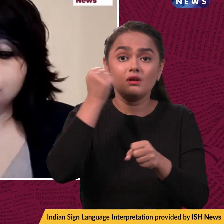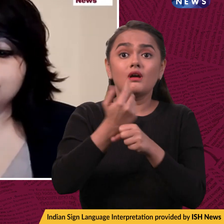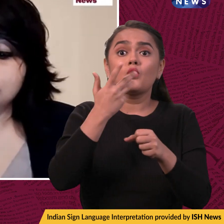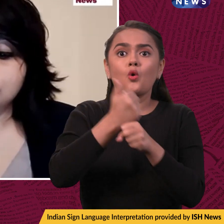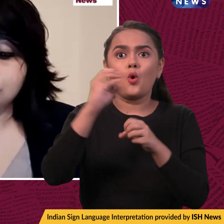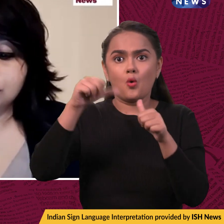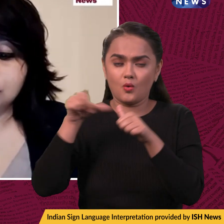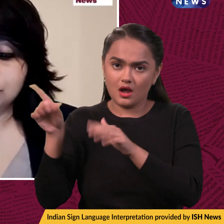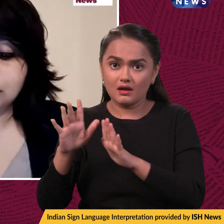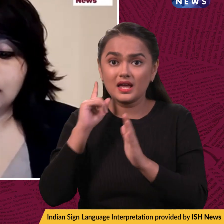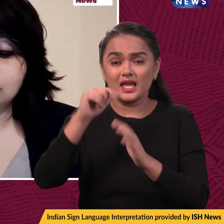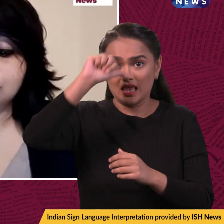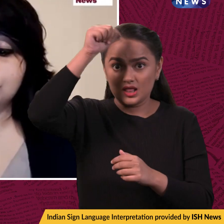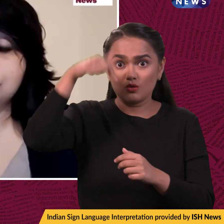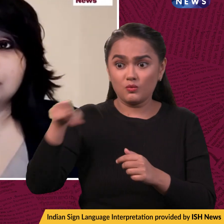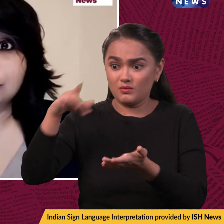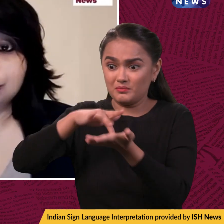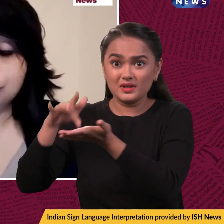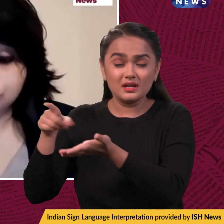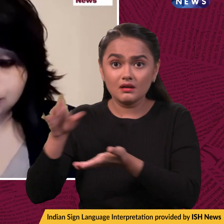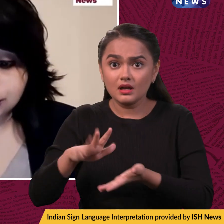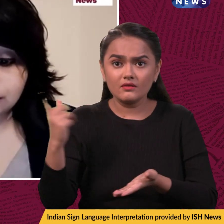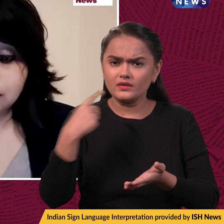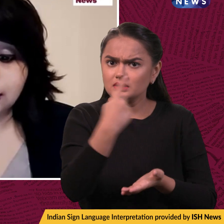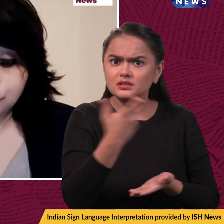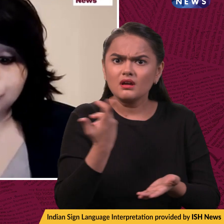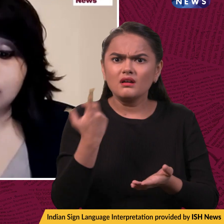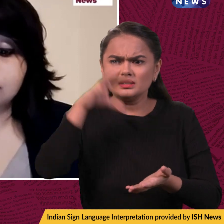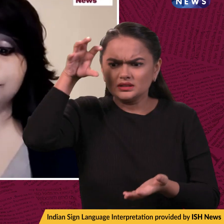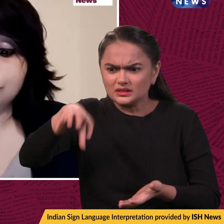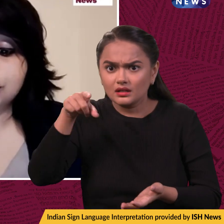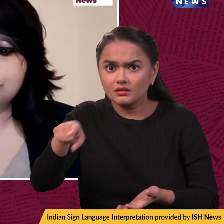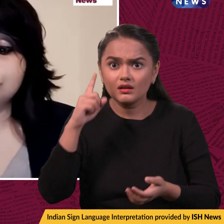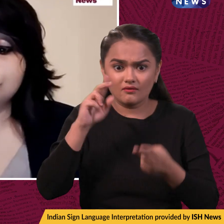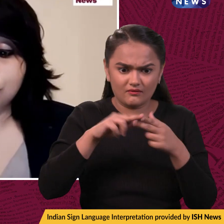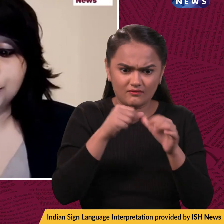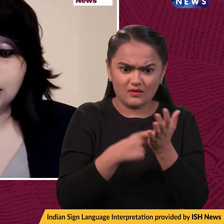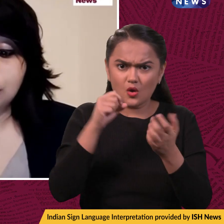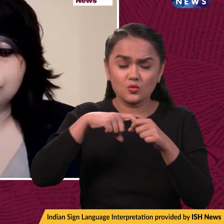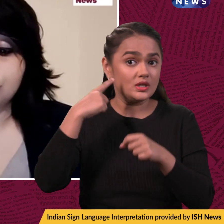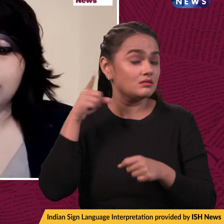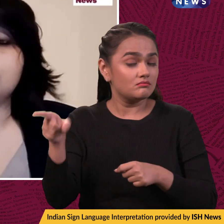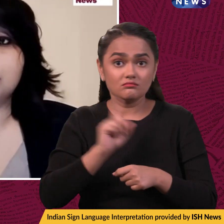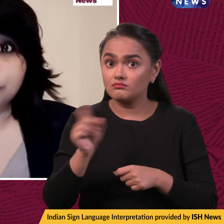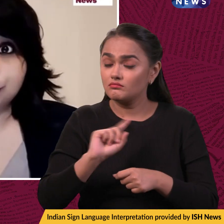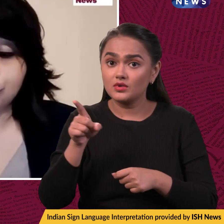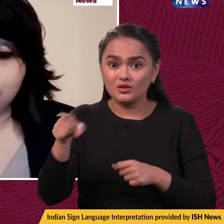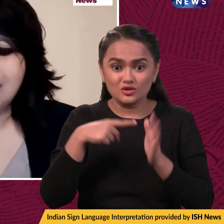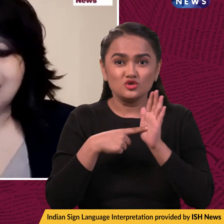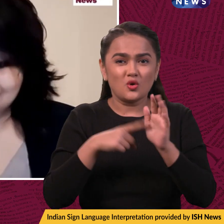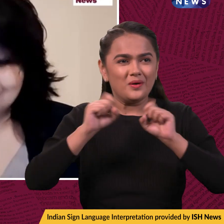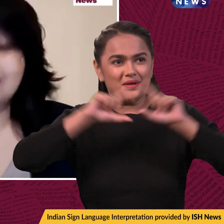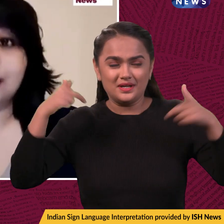The Hindu Janajagriti Samiti had in a representation to the state alleged that Faruqui should not be allowed to go ahead with the